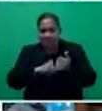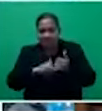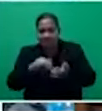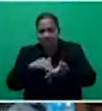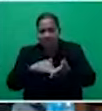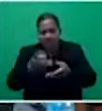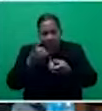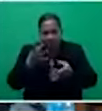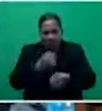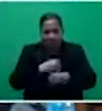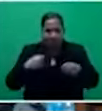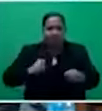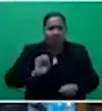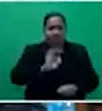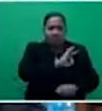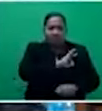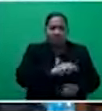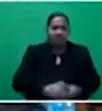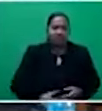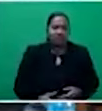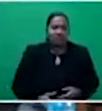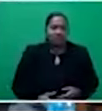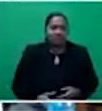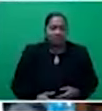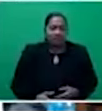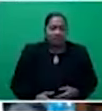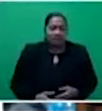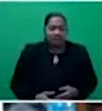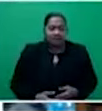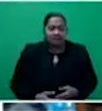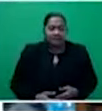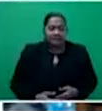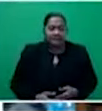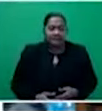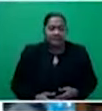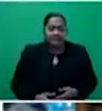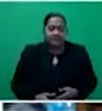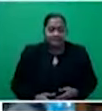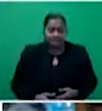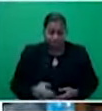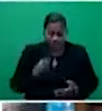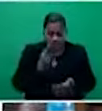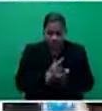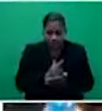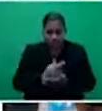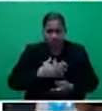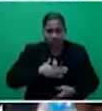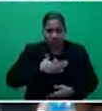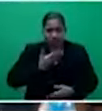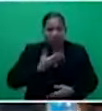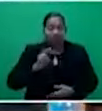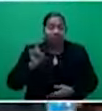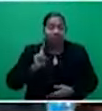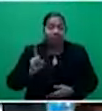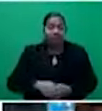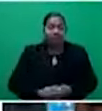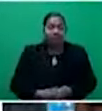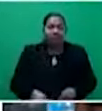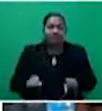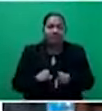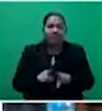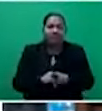have left under dubious reasons, Mr. Speaker, sir. But what is really interesting is this, that like most